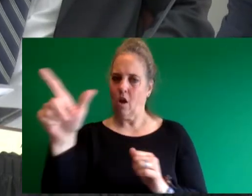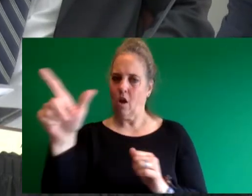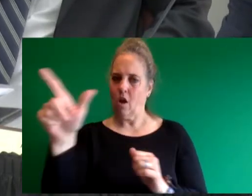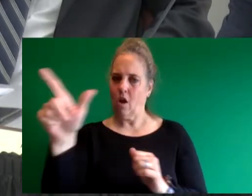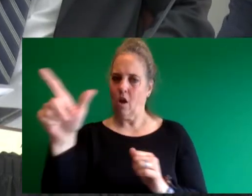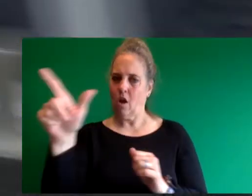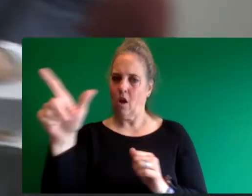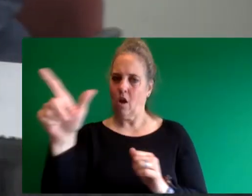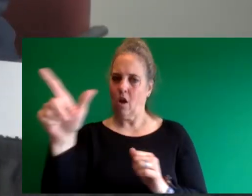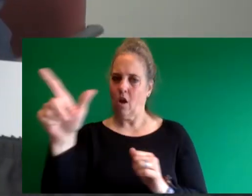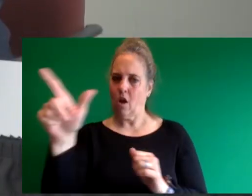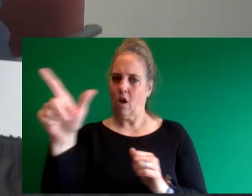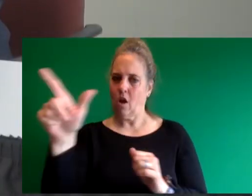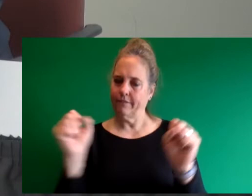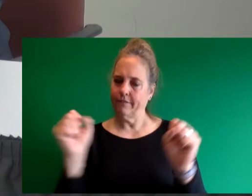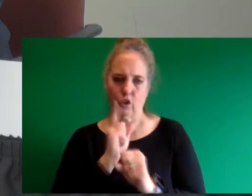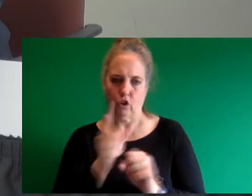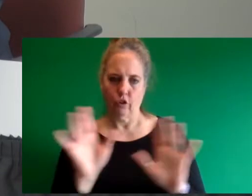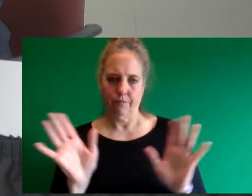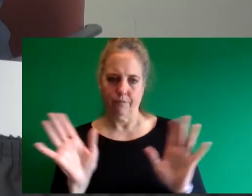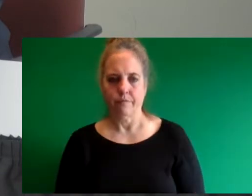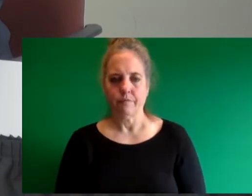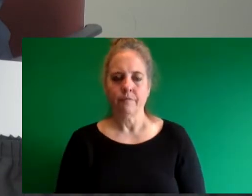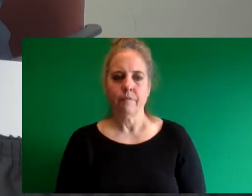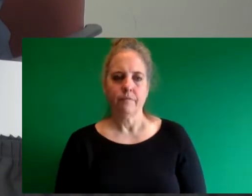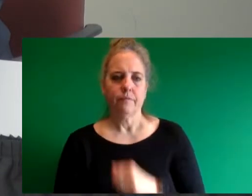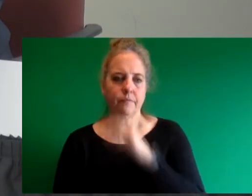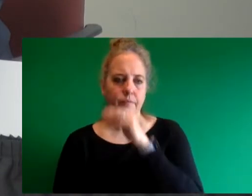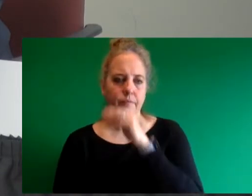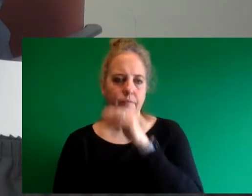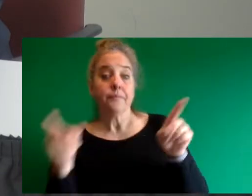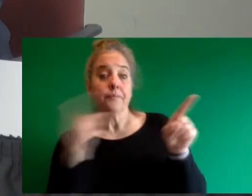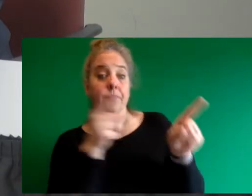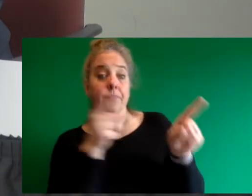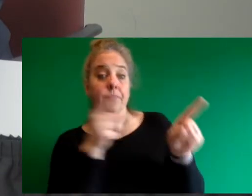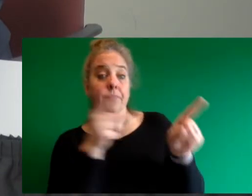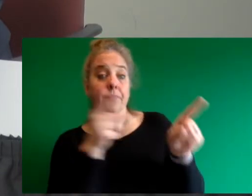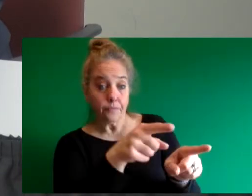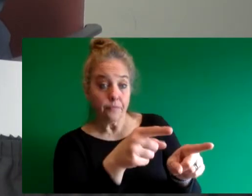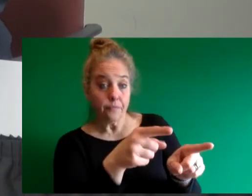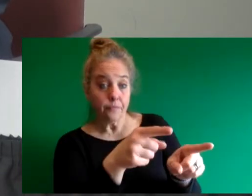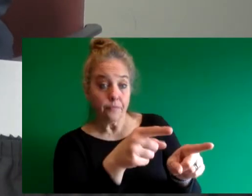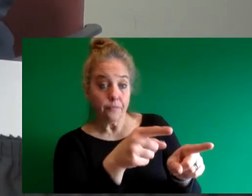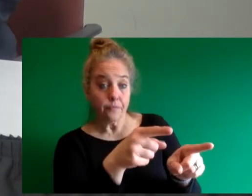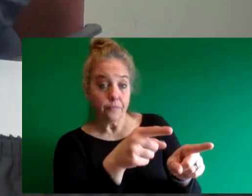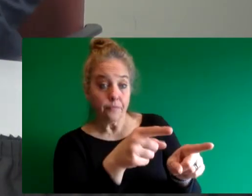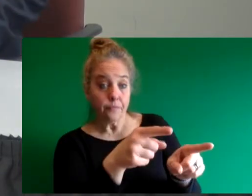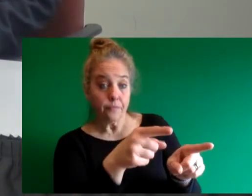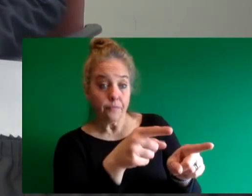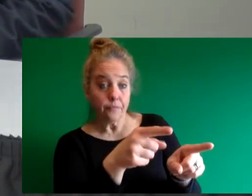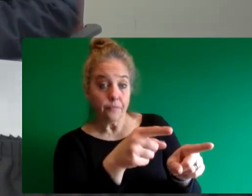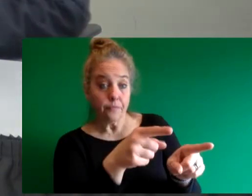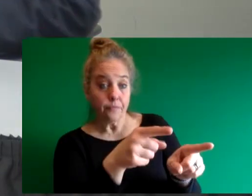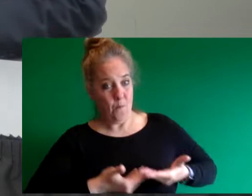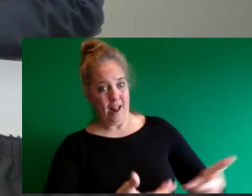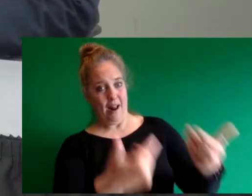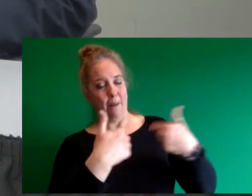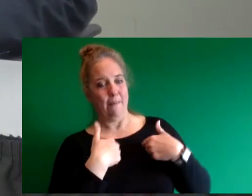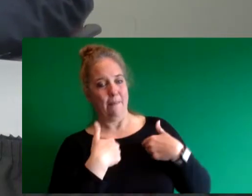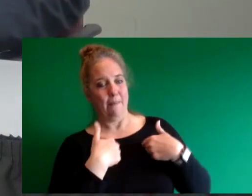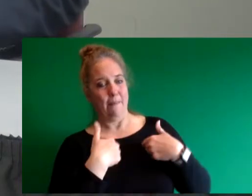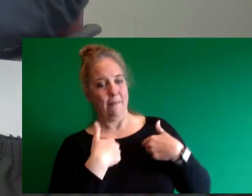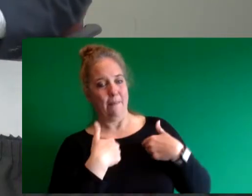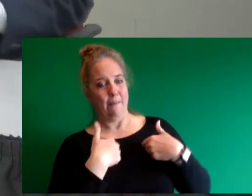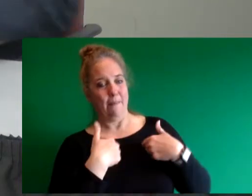thank everybody for your warm greetings and welcoming, being so welcoming today. Thank you. And other